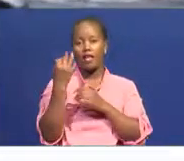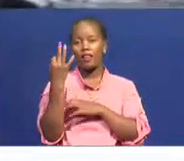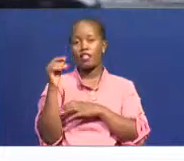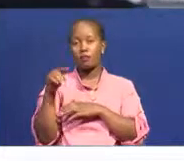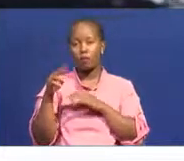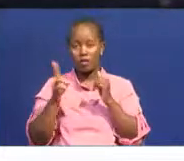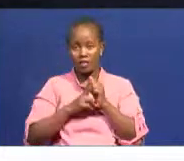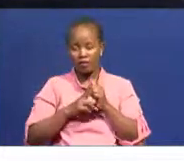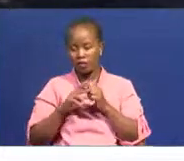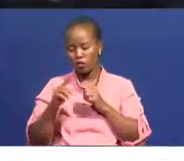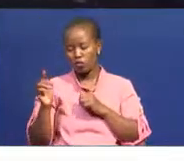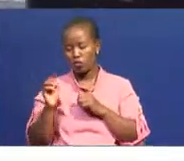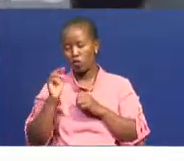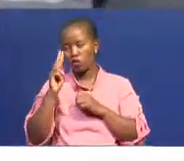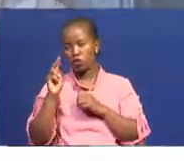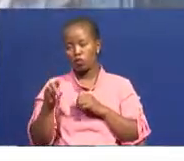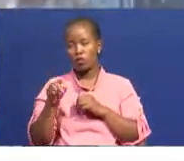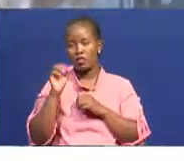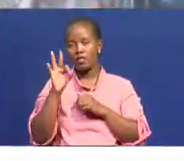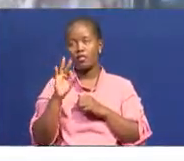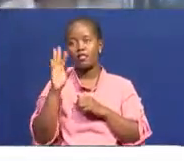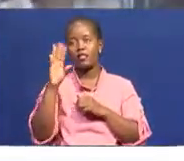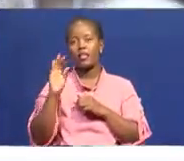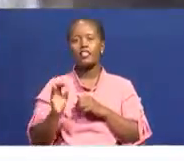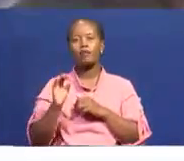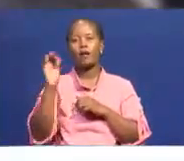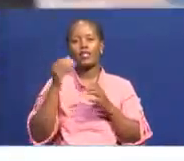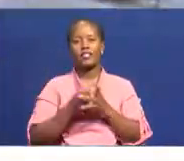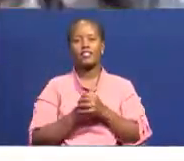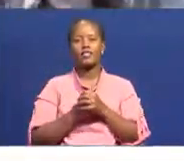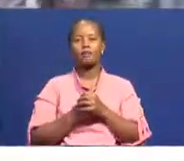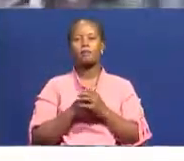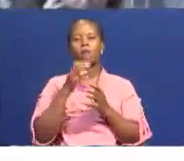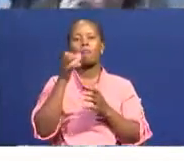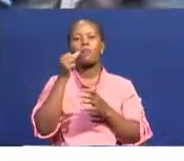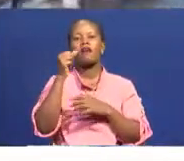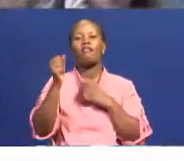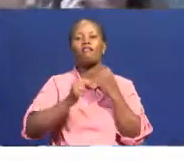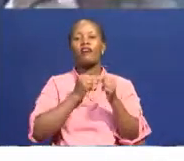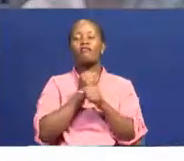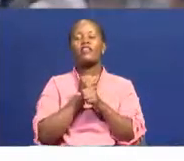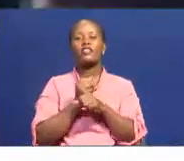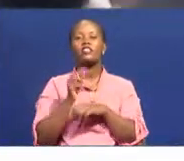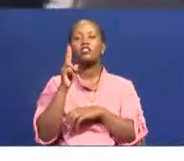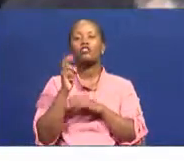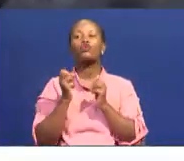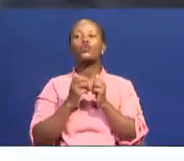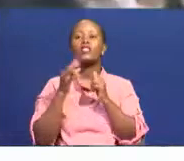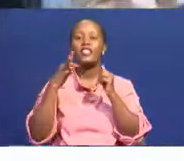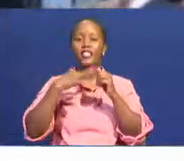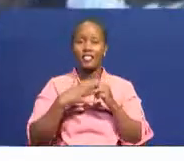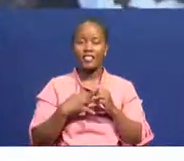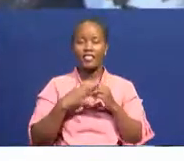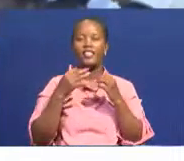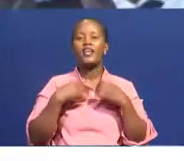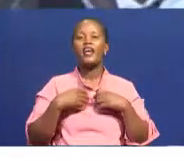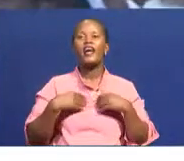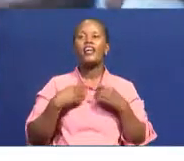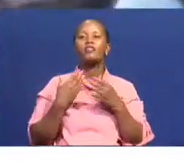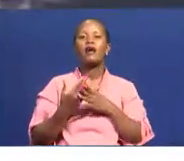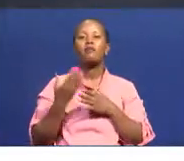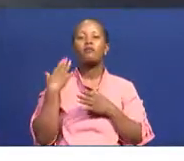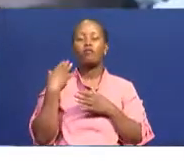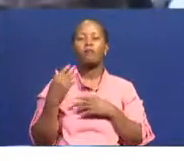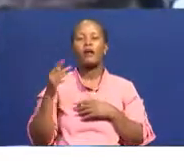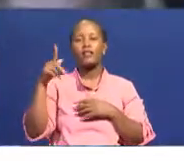points to 23.8%. In the 5 years since 2018, the Abe faction, once led by former Prime Minister